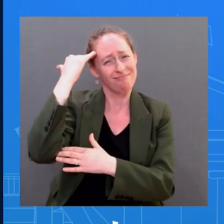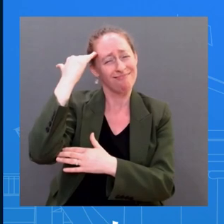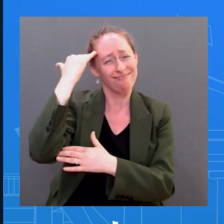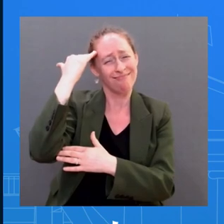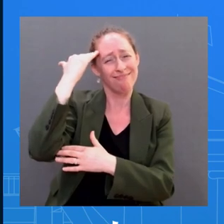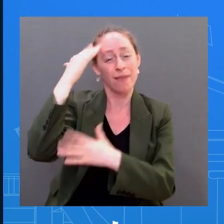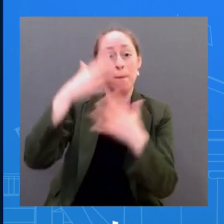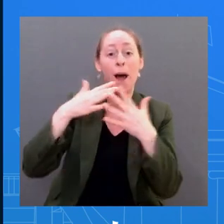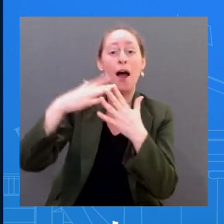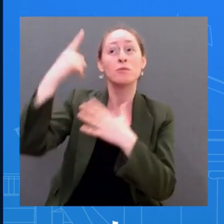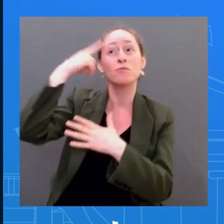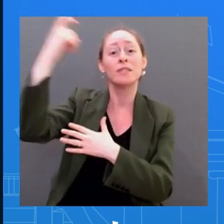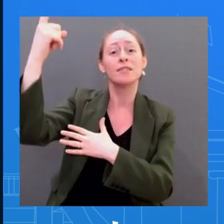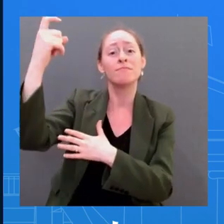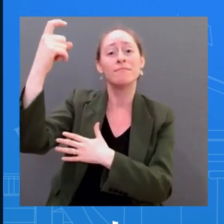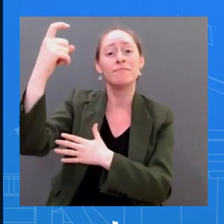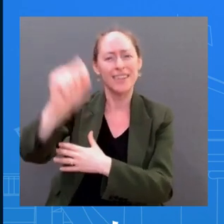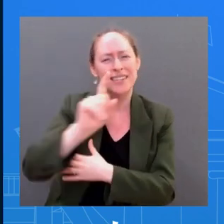So where do we start?